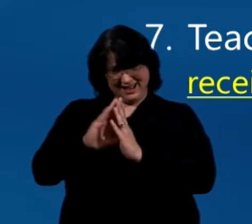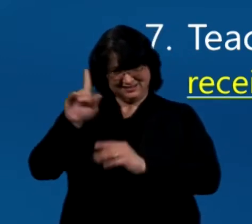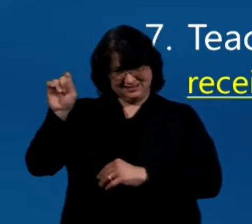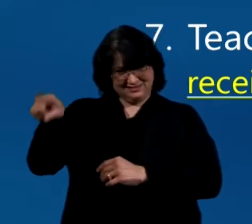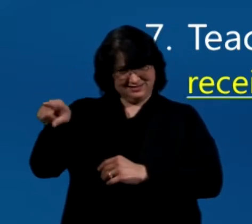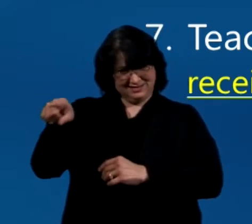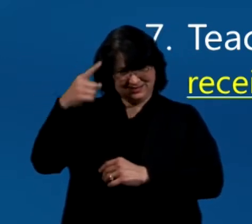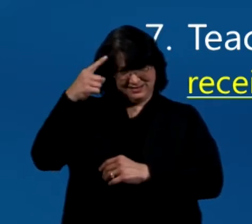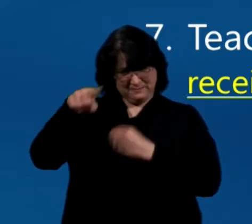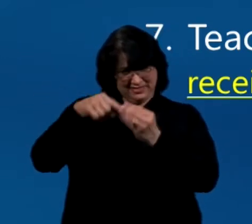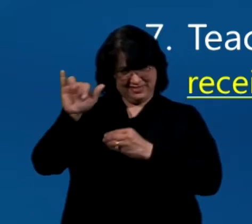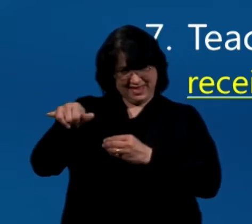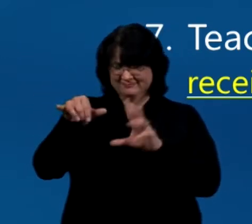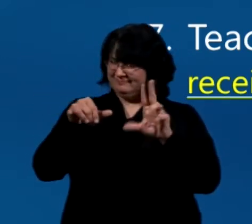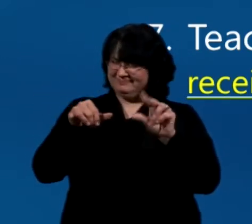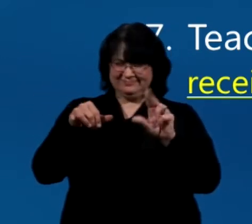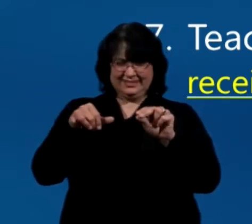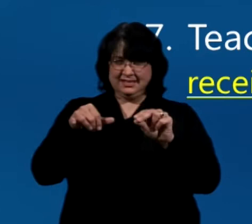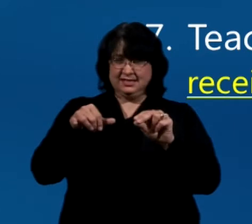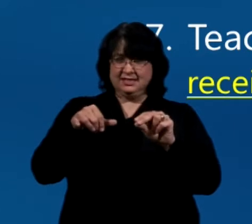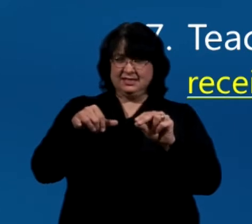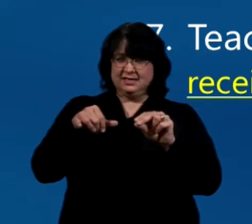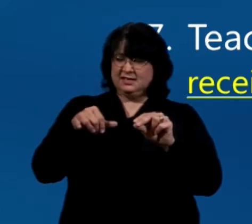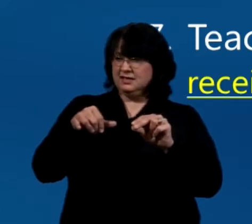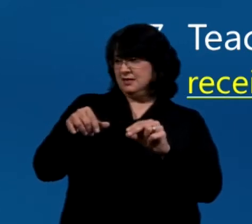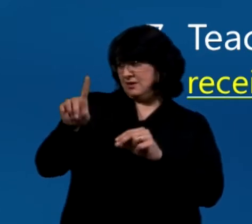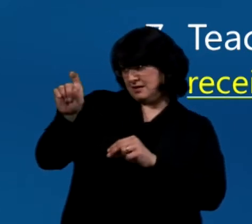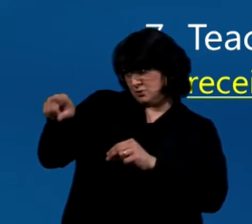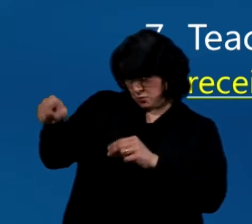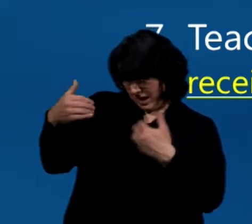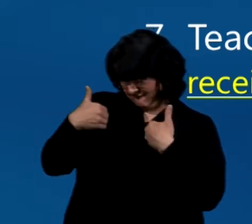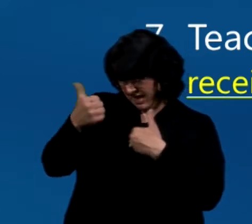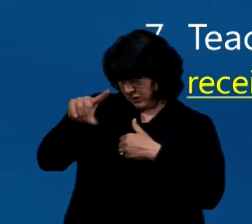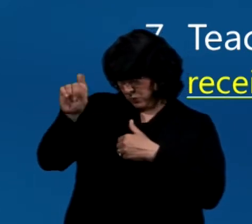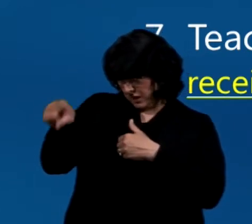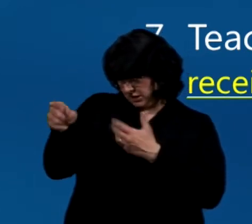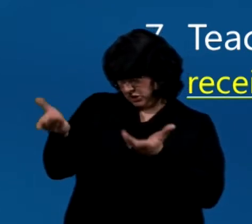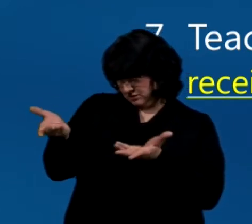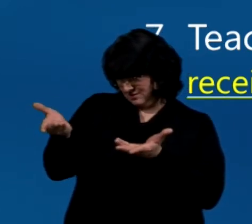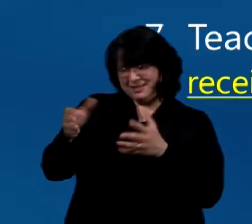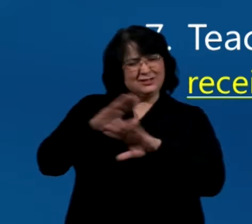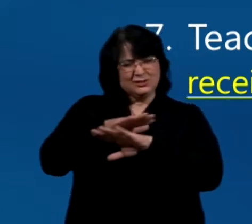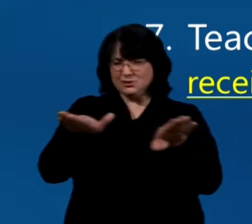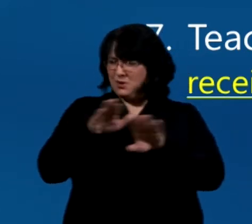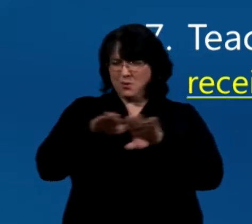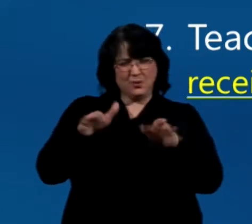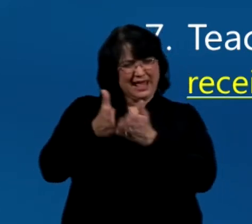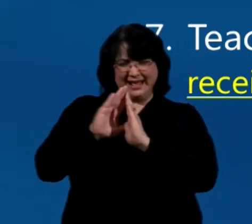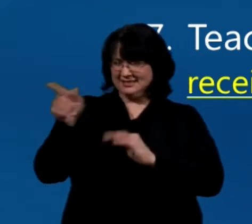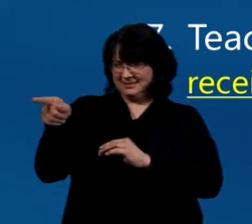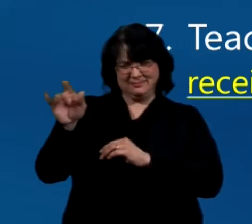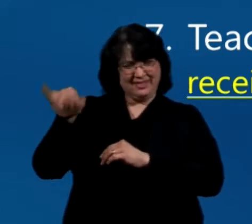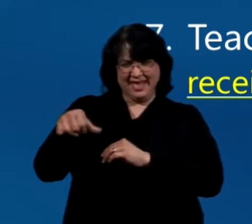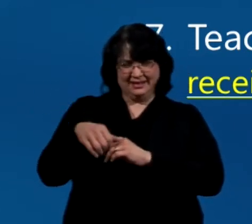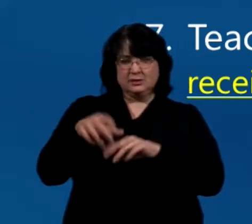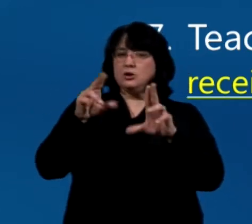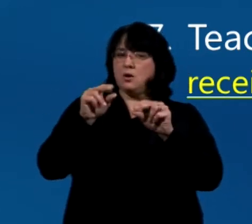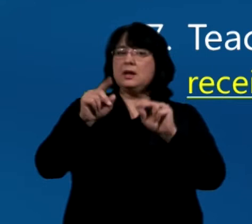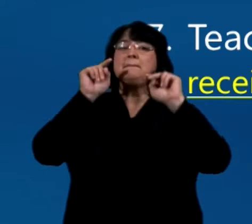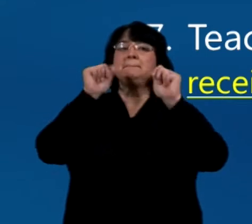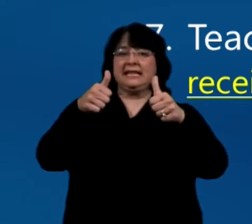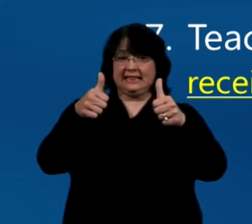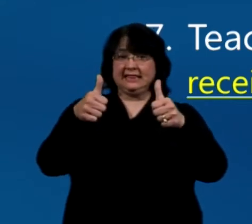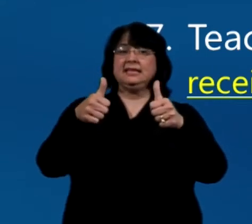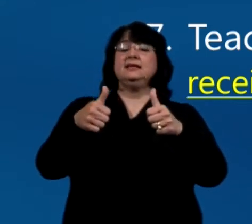want to ask, or do you have any questions? No, don't ever do that. Go immediately